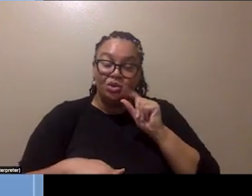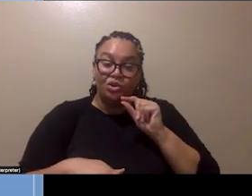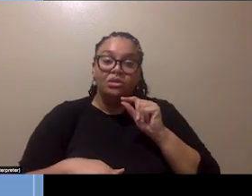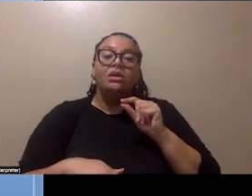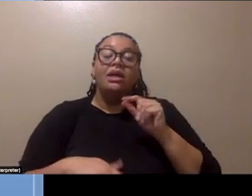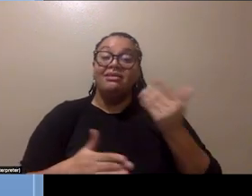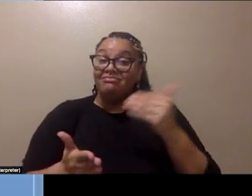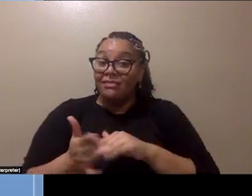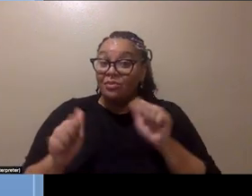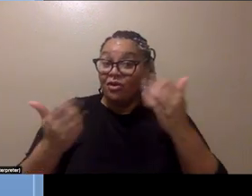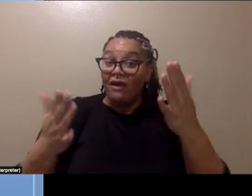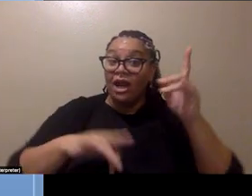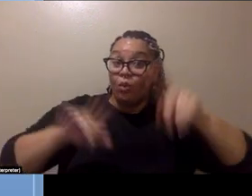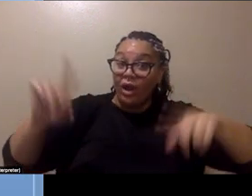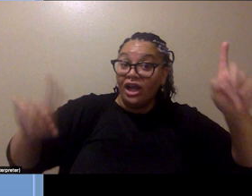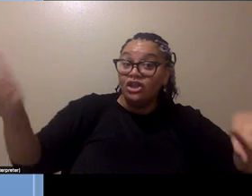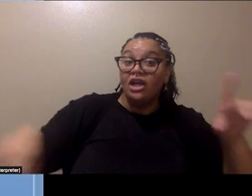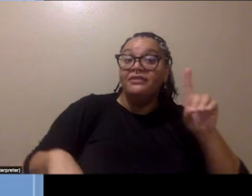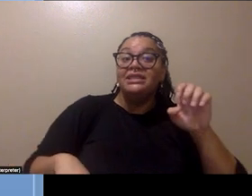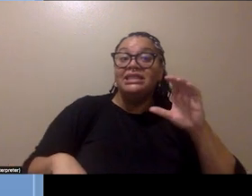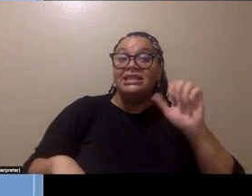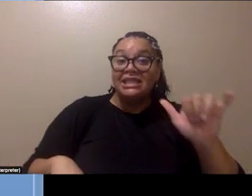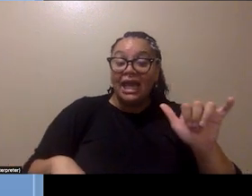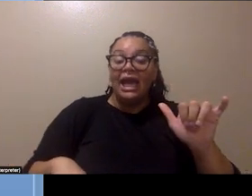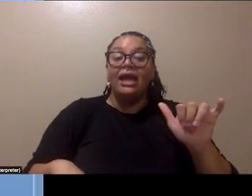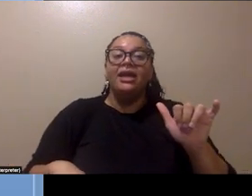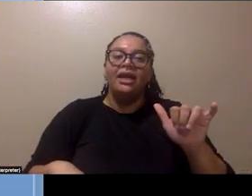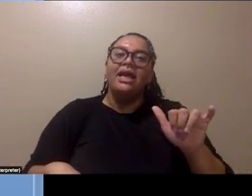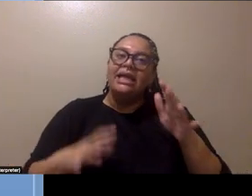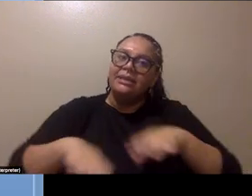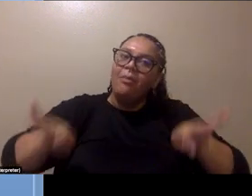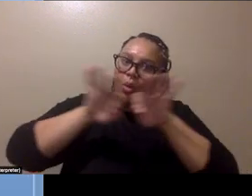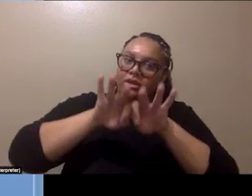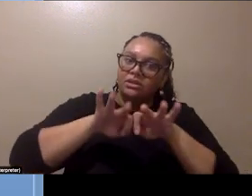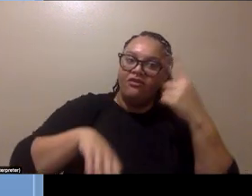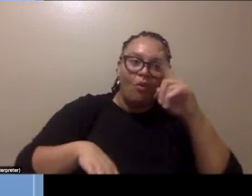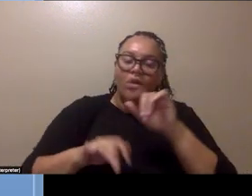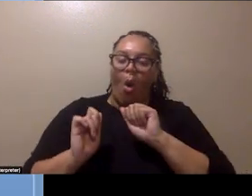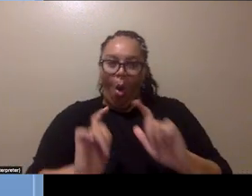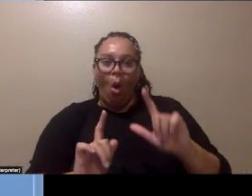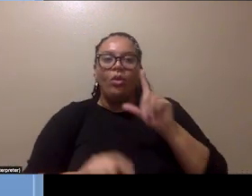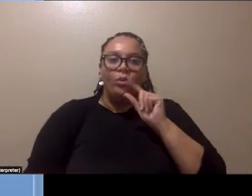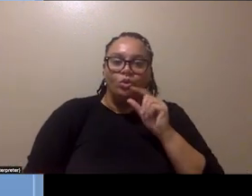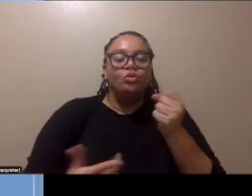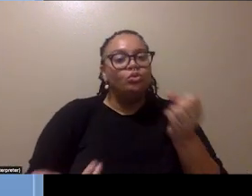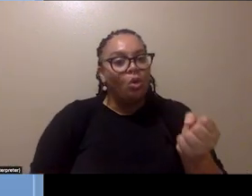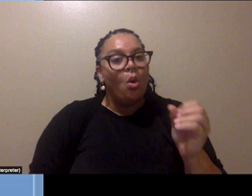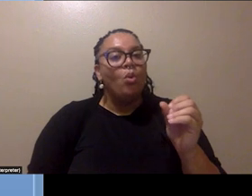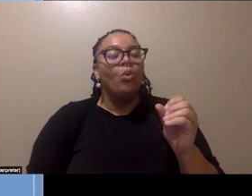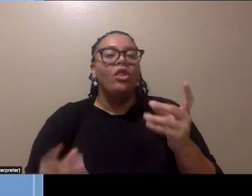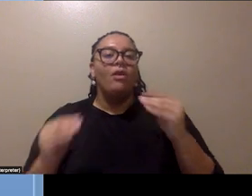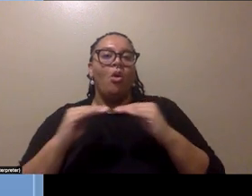excavators. And again, providing a range of decay stages across the landscape is important.